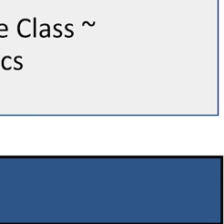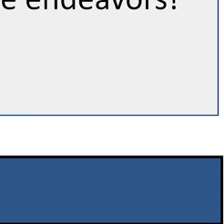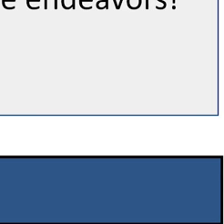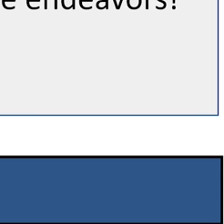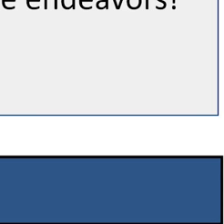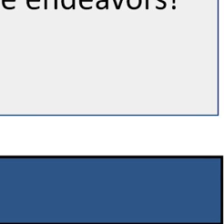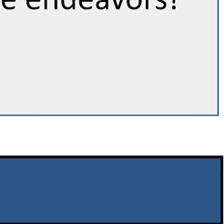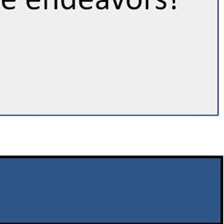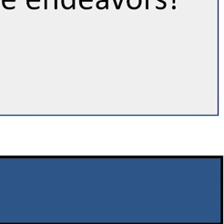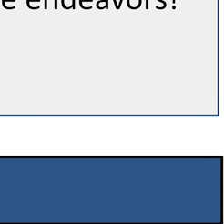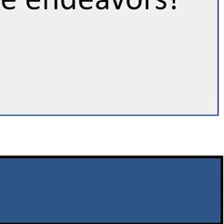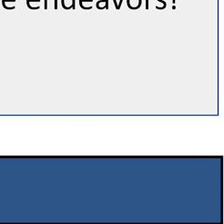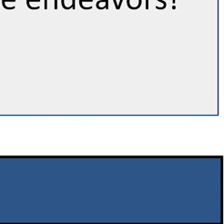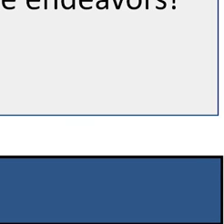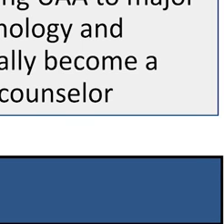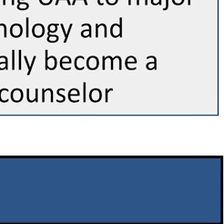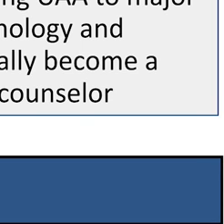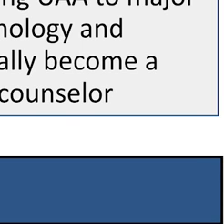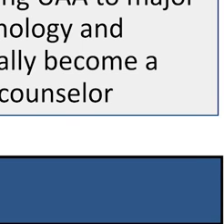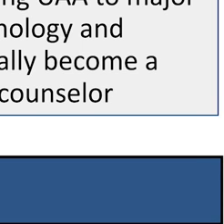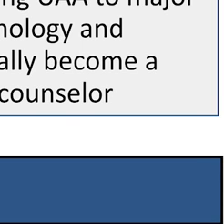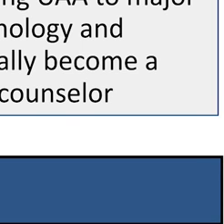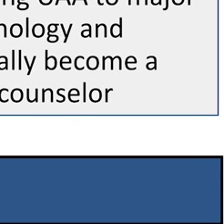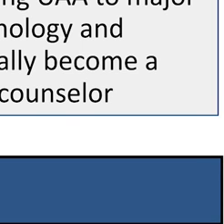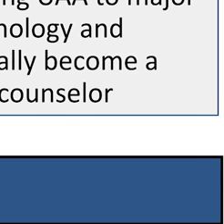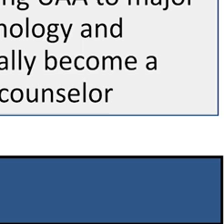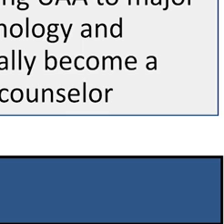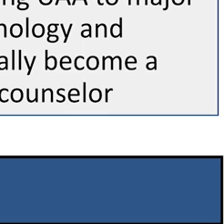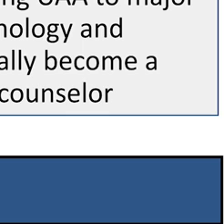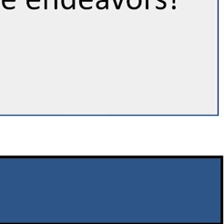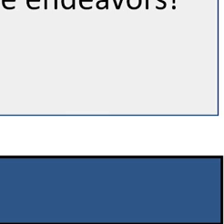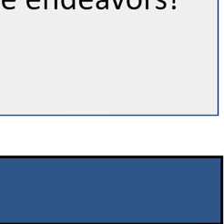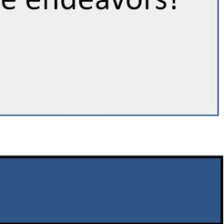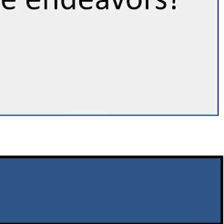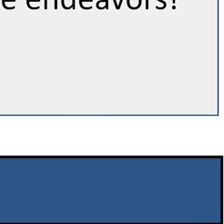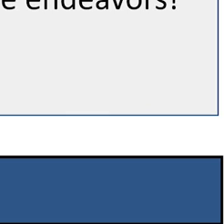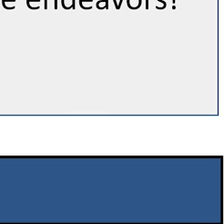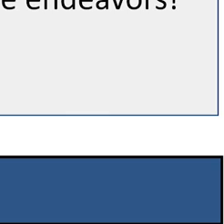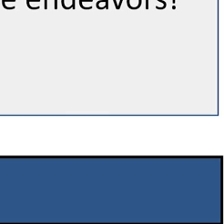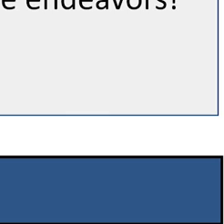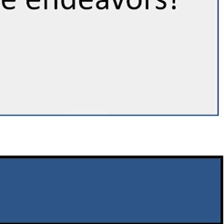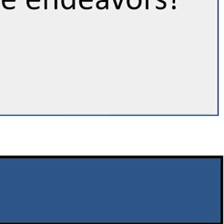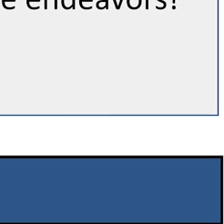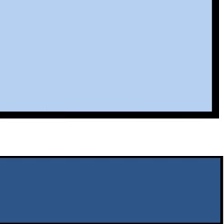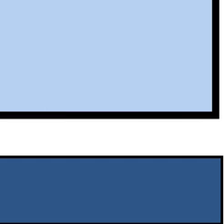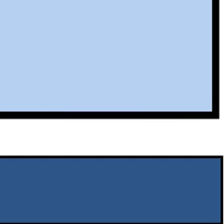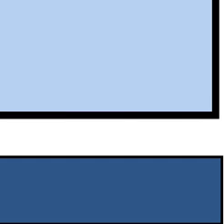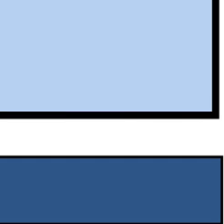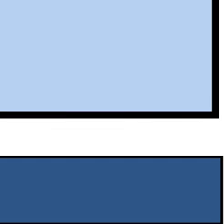Phipps. LeVar Marshall. Samuel Andrew. Veronica